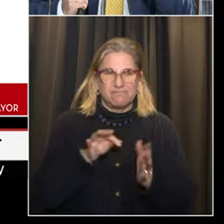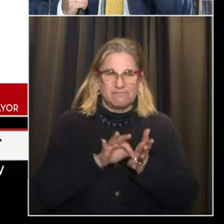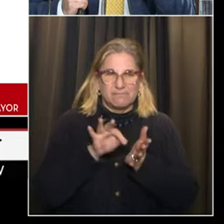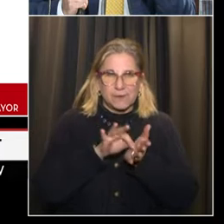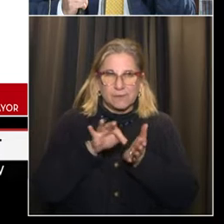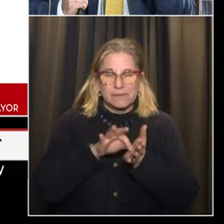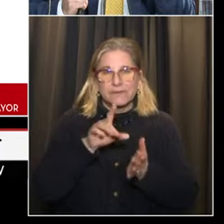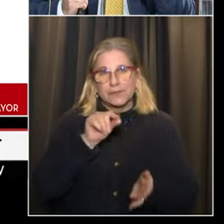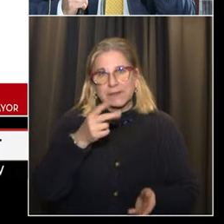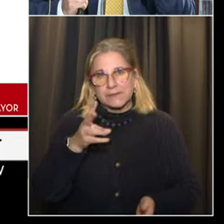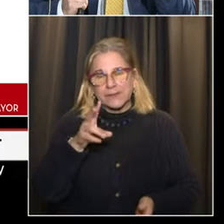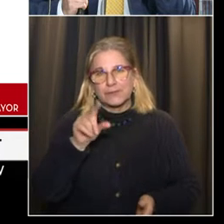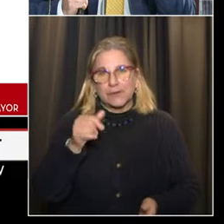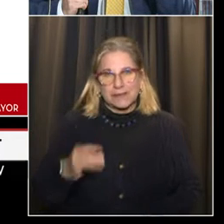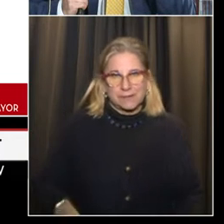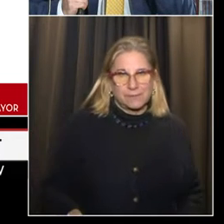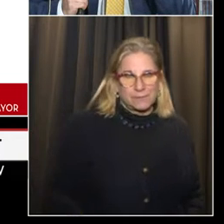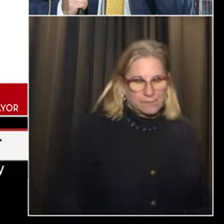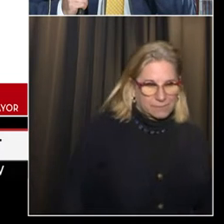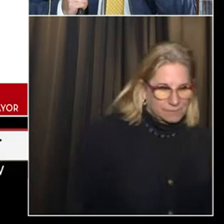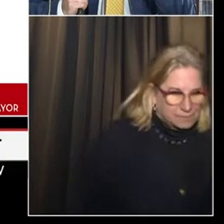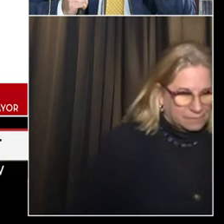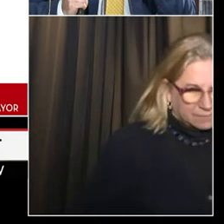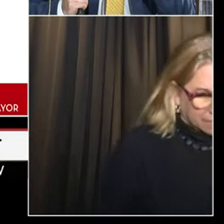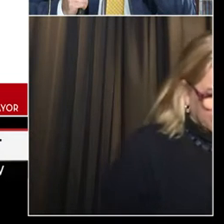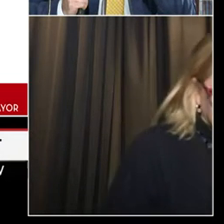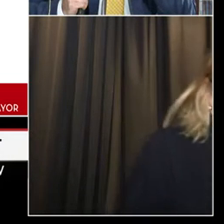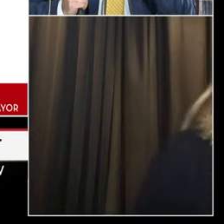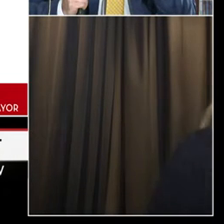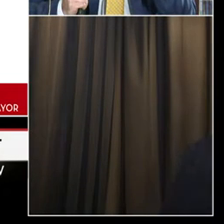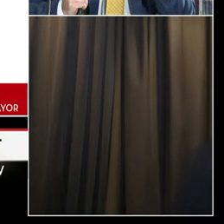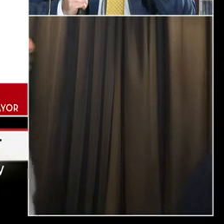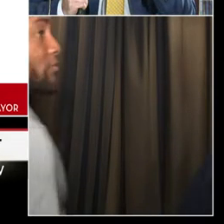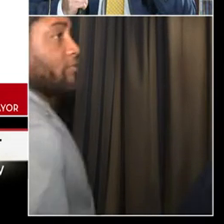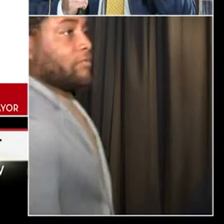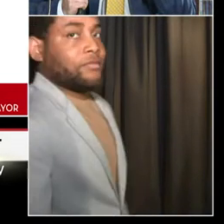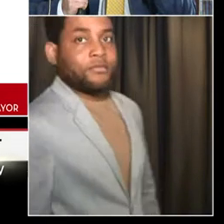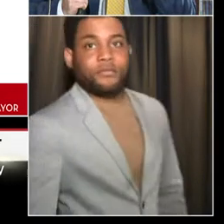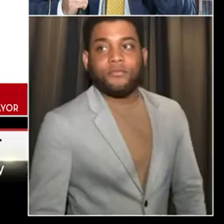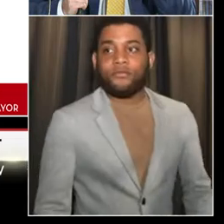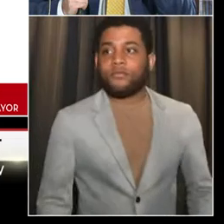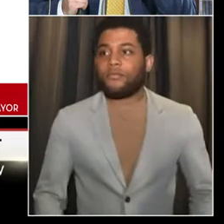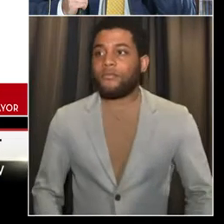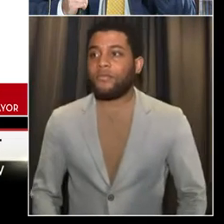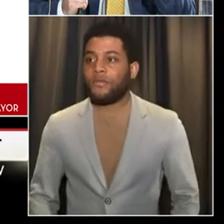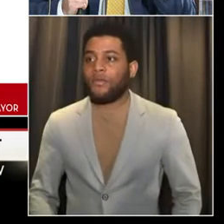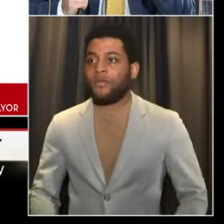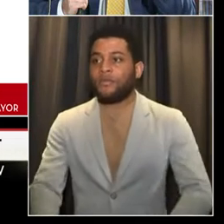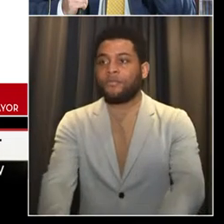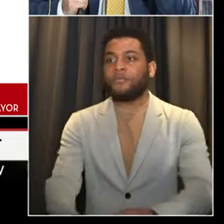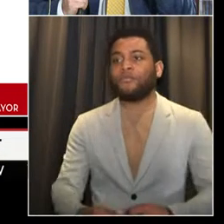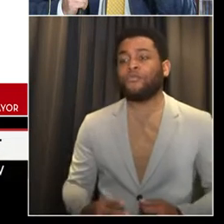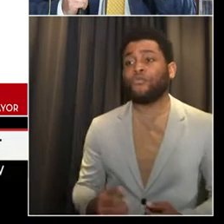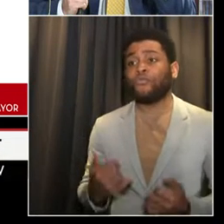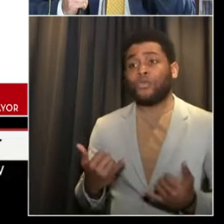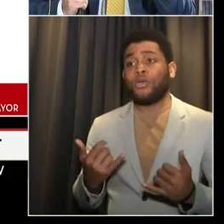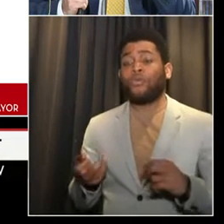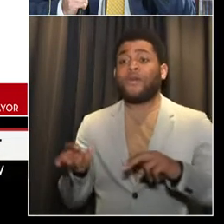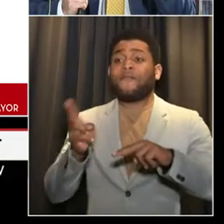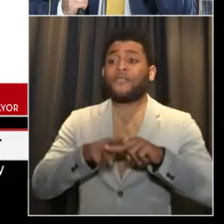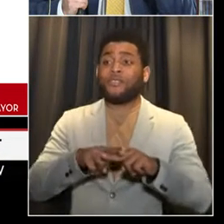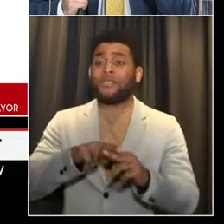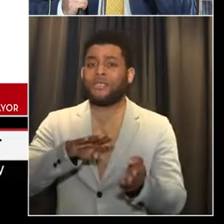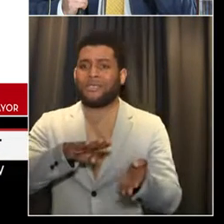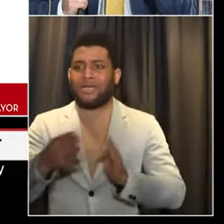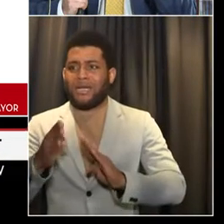people who were shot in D.C., and you have an increase in the fatality rate due largely by the power of magazines and extended